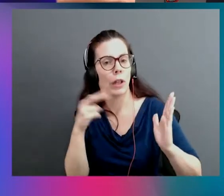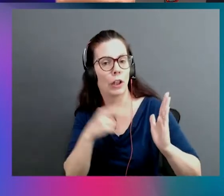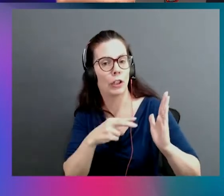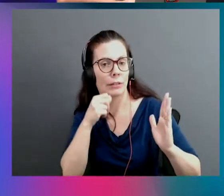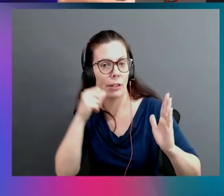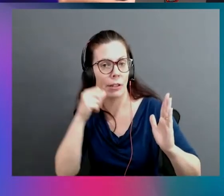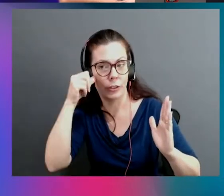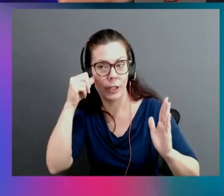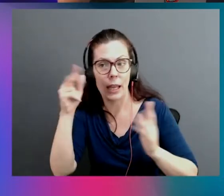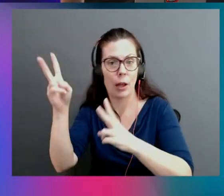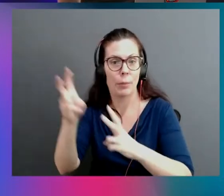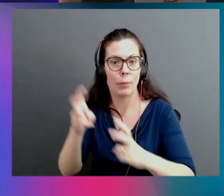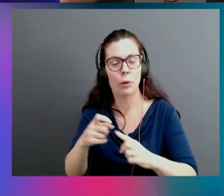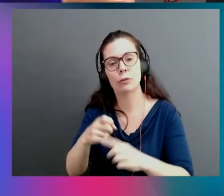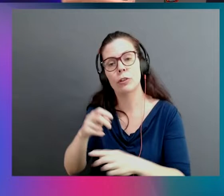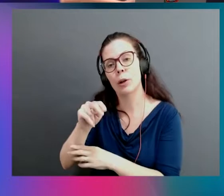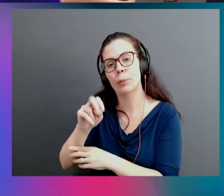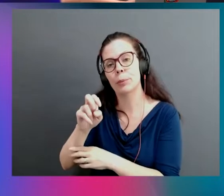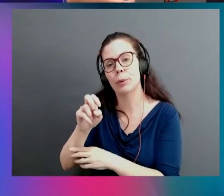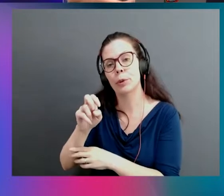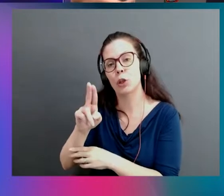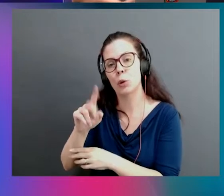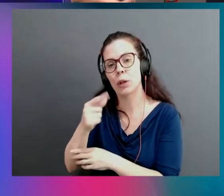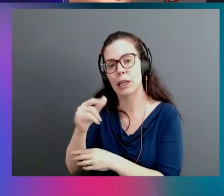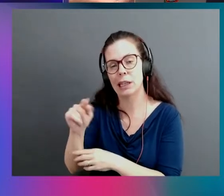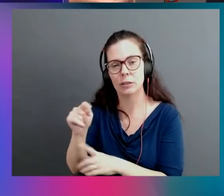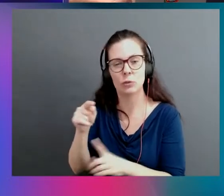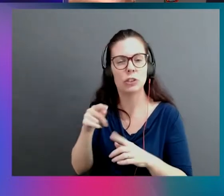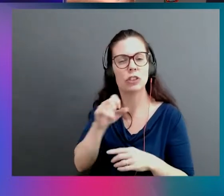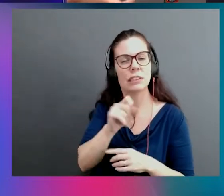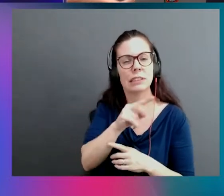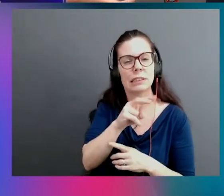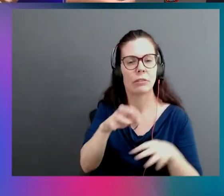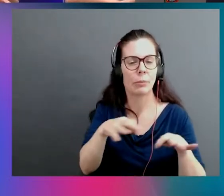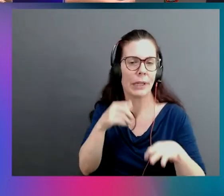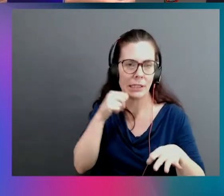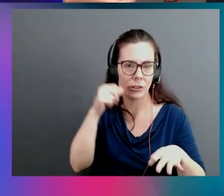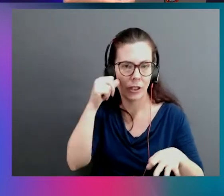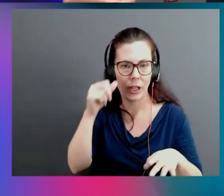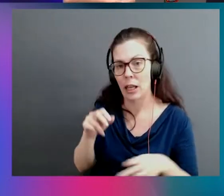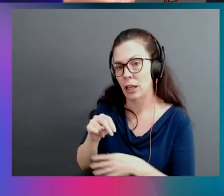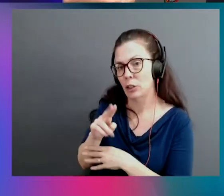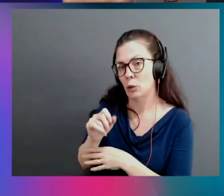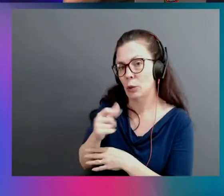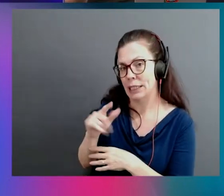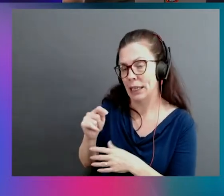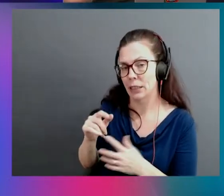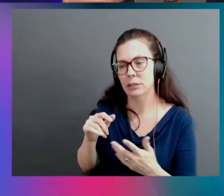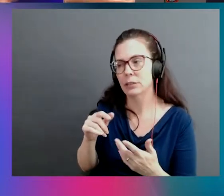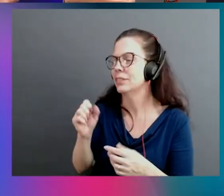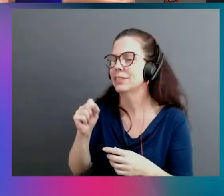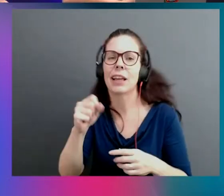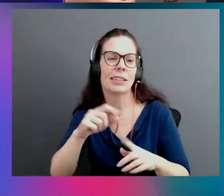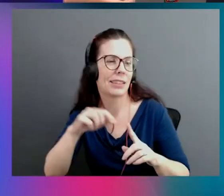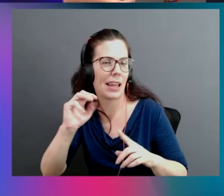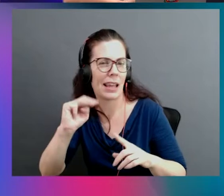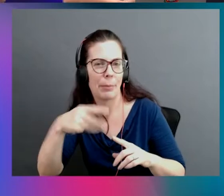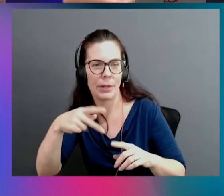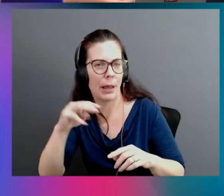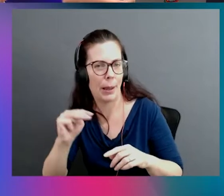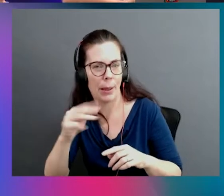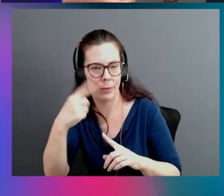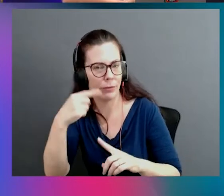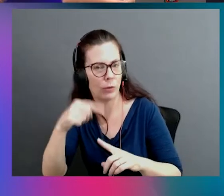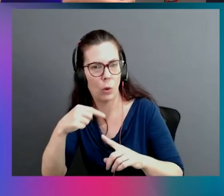those from NuGet, which Steve explained yesterday. NuGet is like the... it's like NPM for JavaScript developers, right? It's just a package